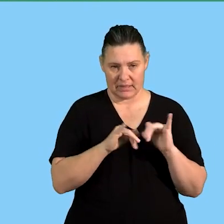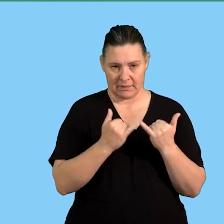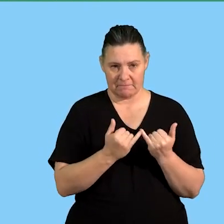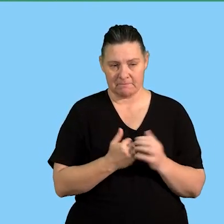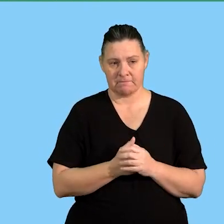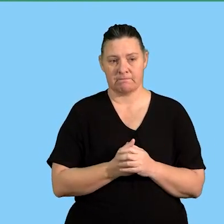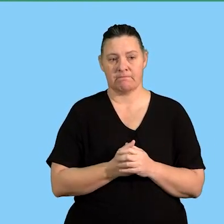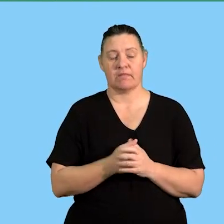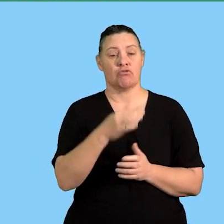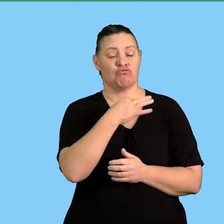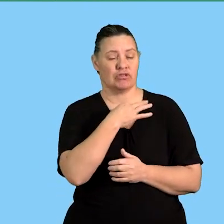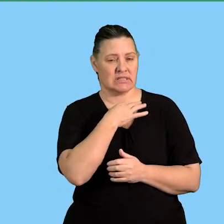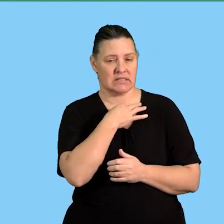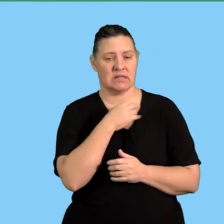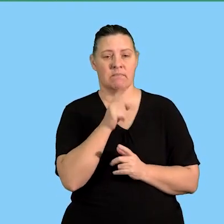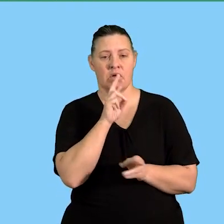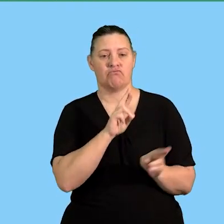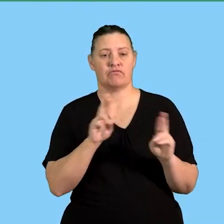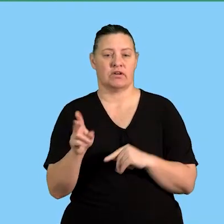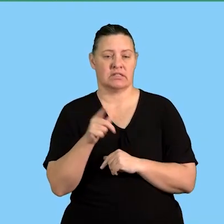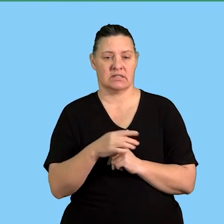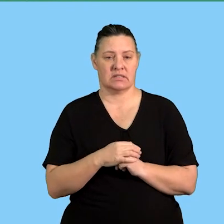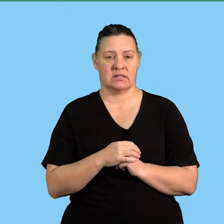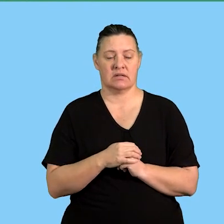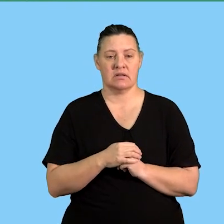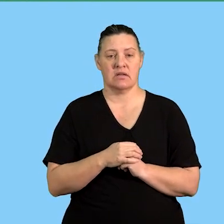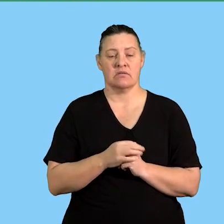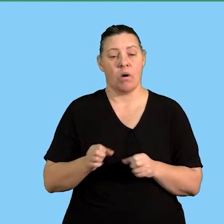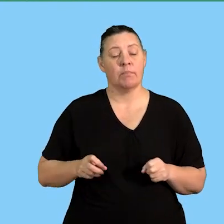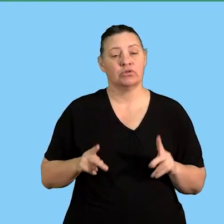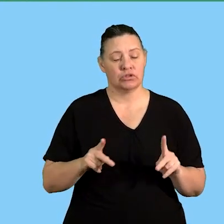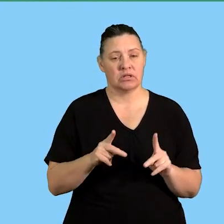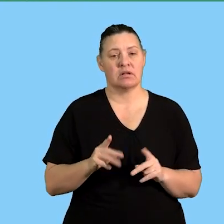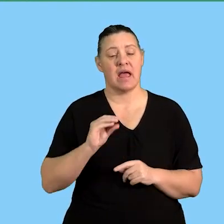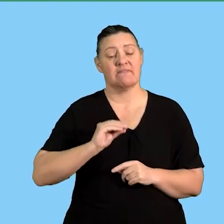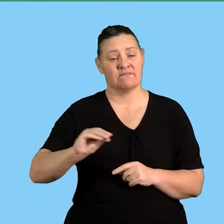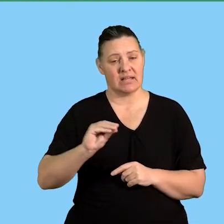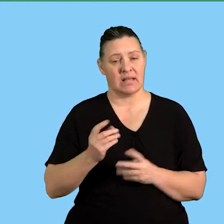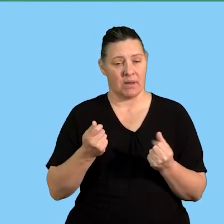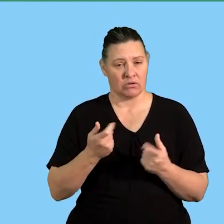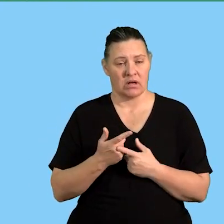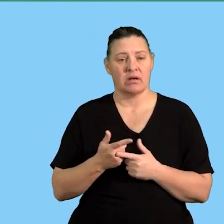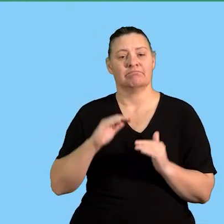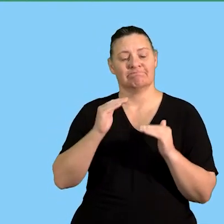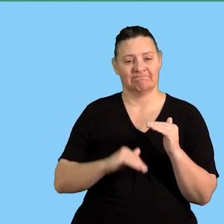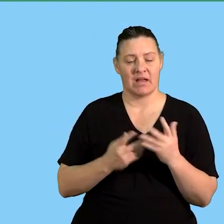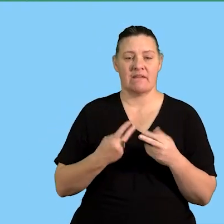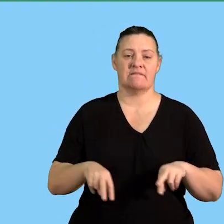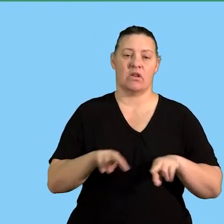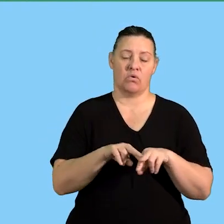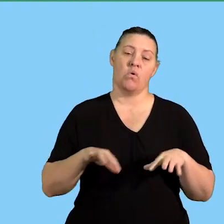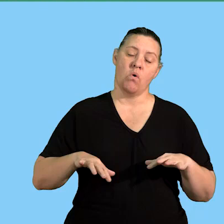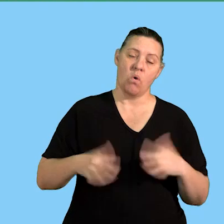companies. And then risk. Risk refers to the chance that the invested amount may reduce in value